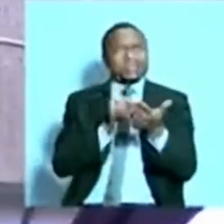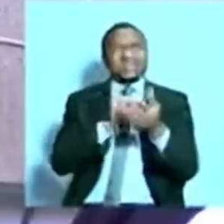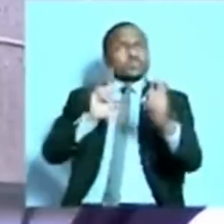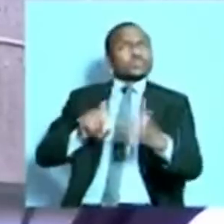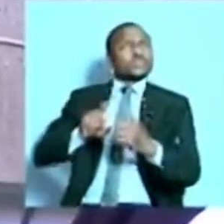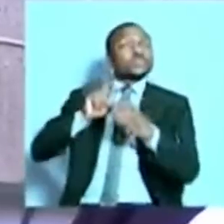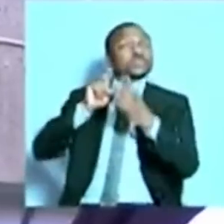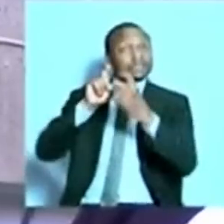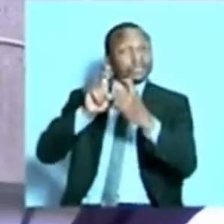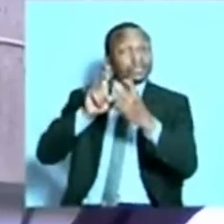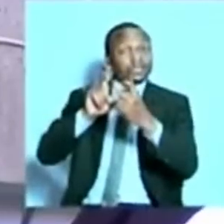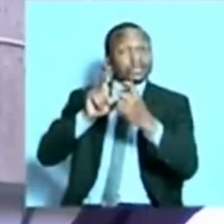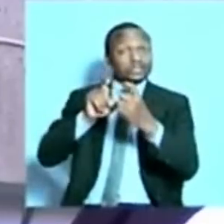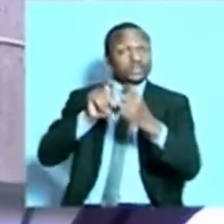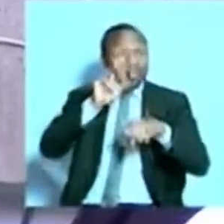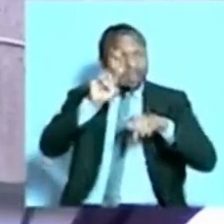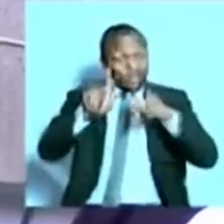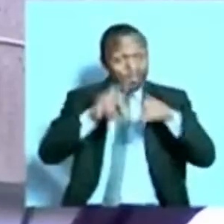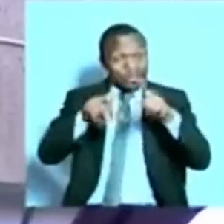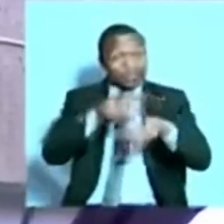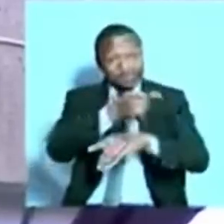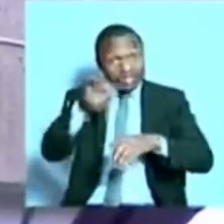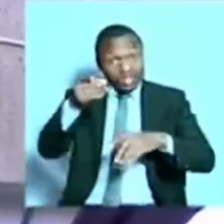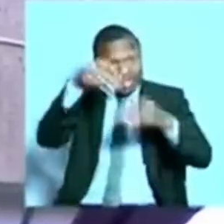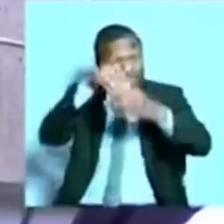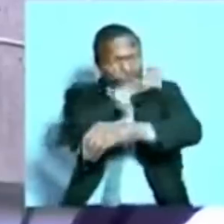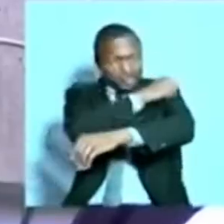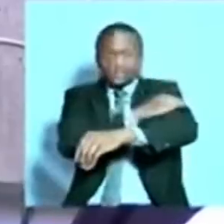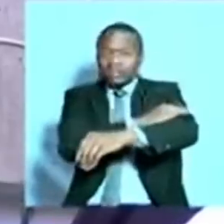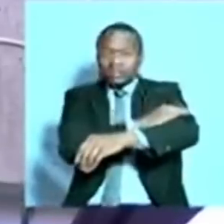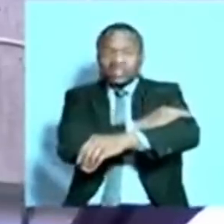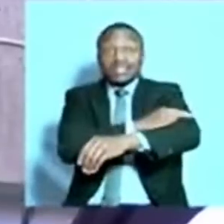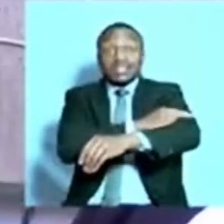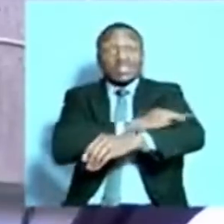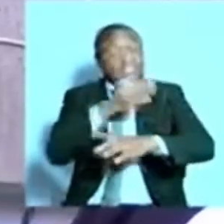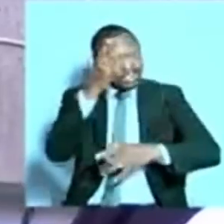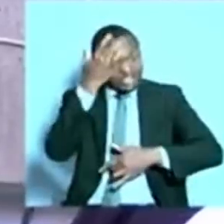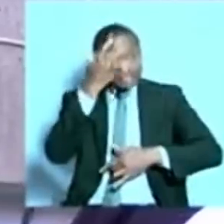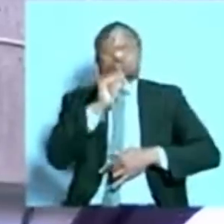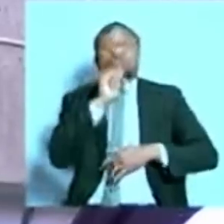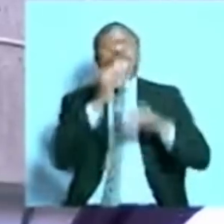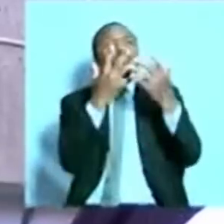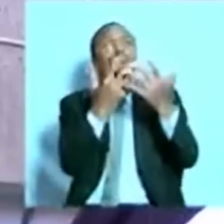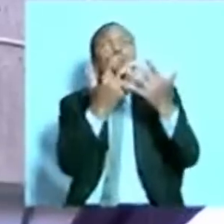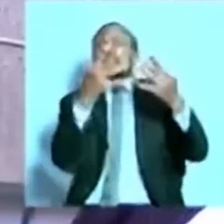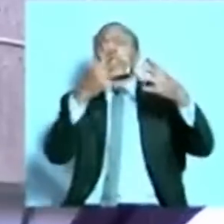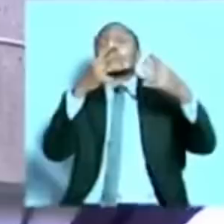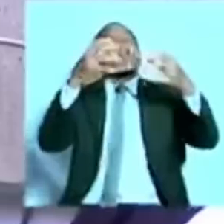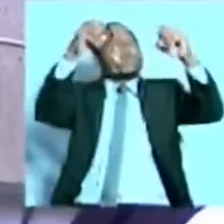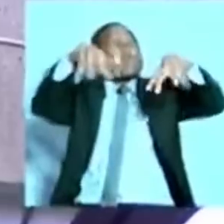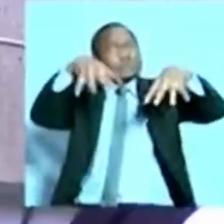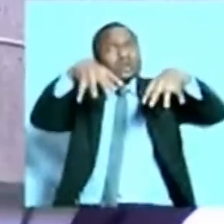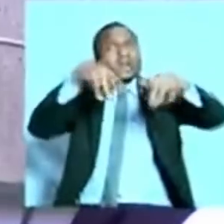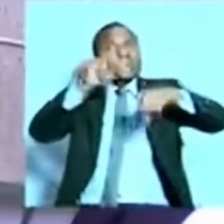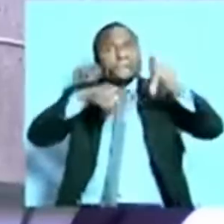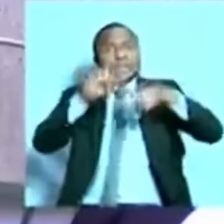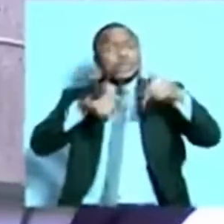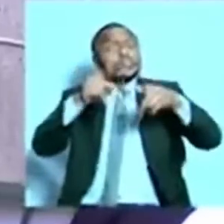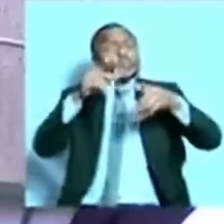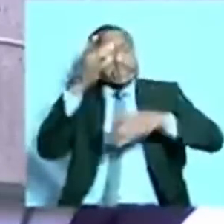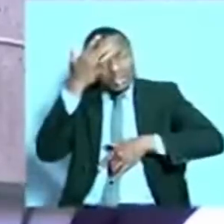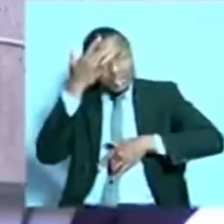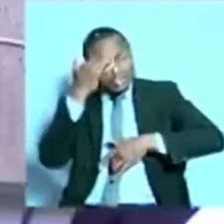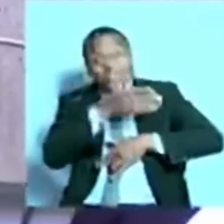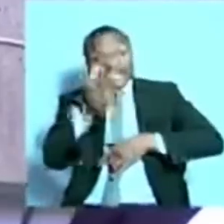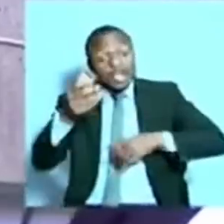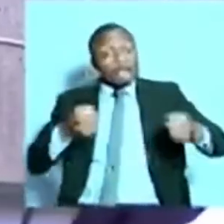on our people. And sickness does not wait for electricity. people fall sick, there are road accident